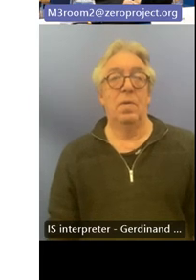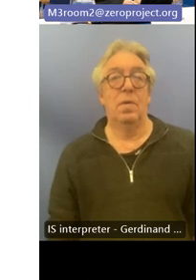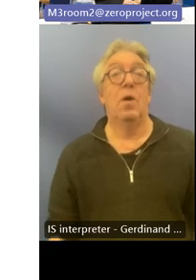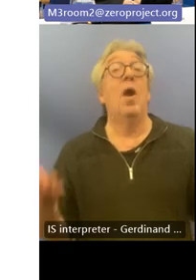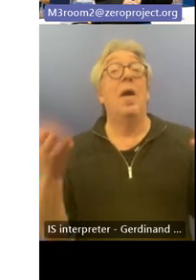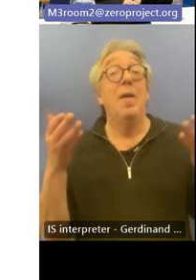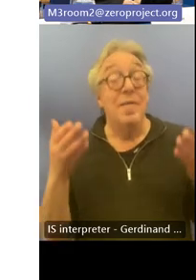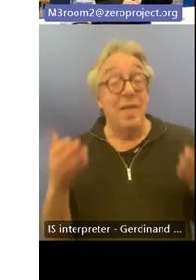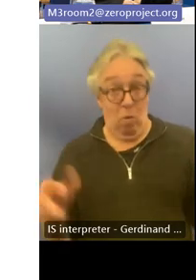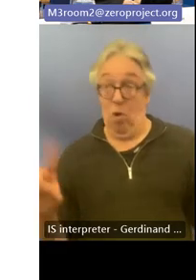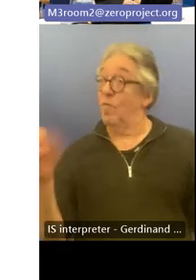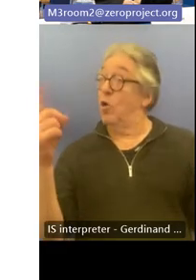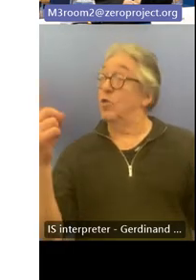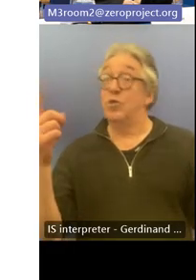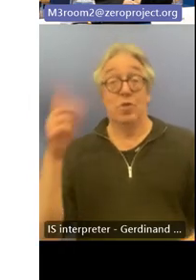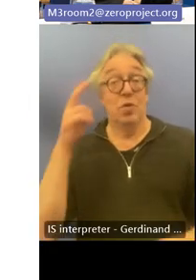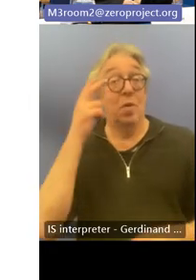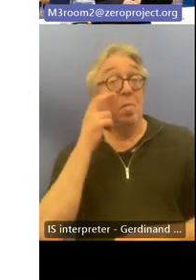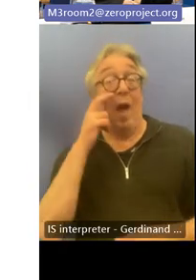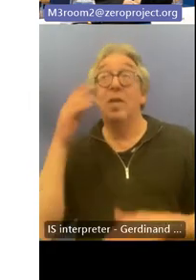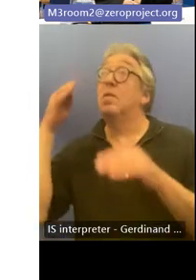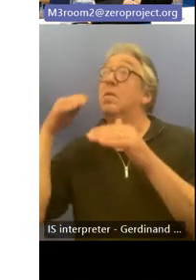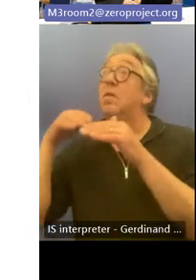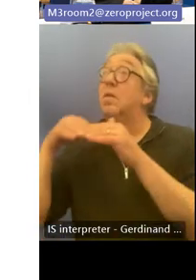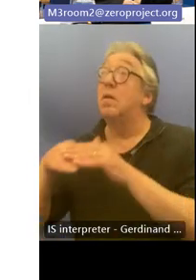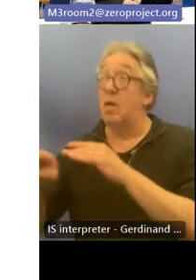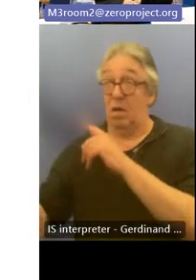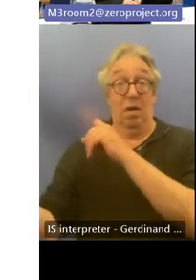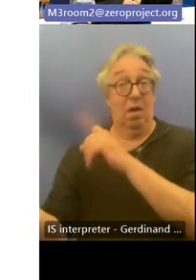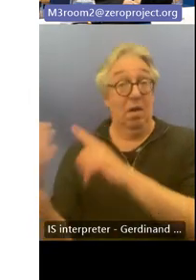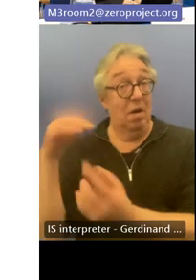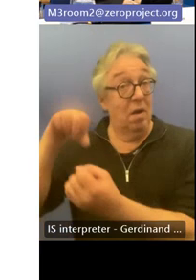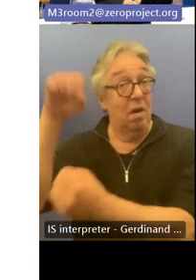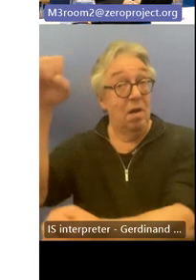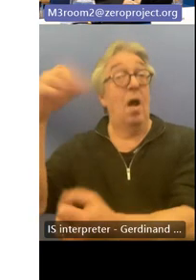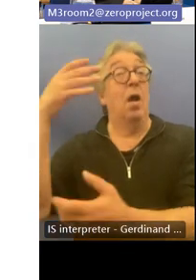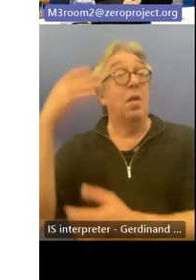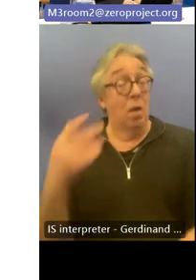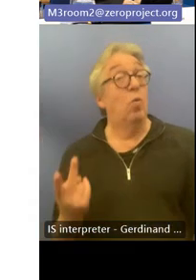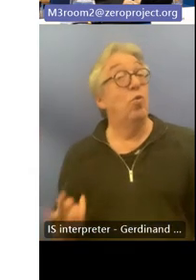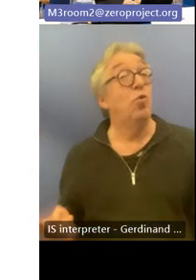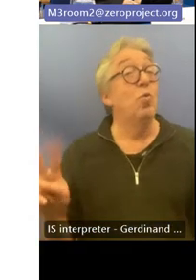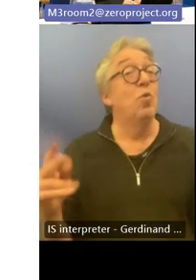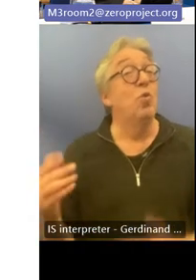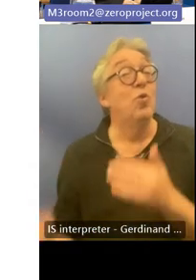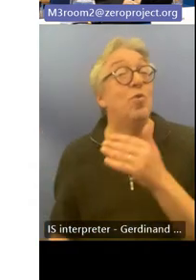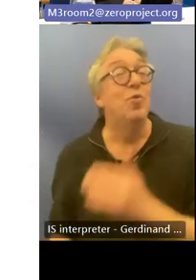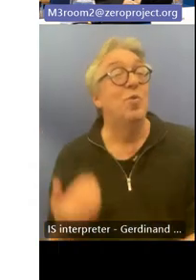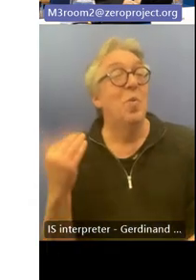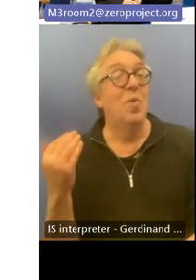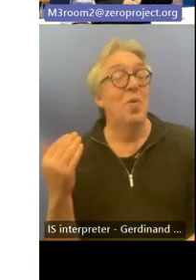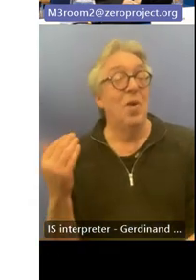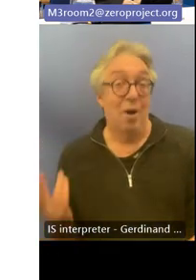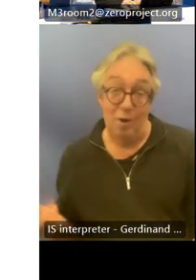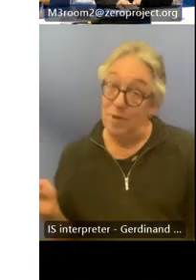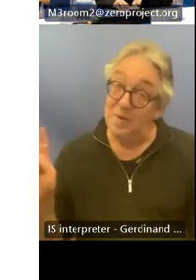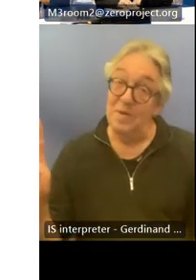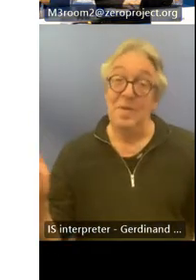physical impairment. Now their college become an inclusive institution in this 2024.